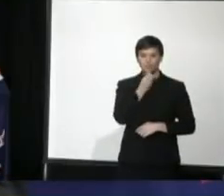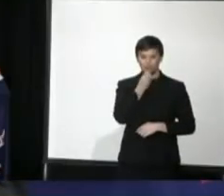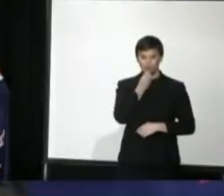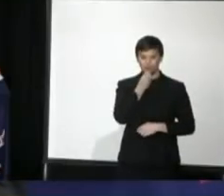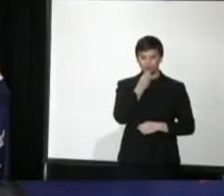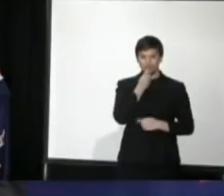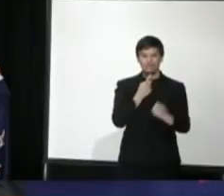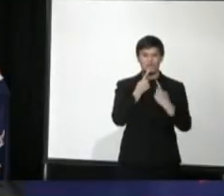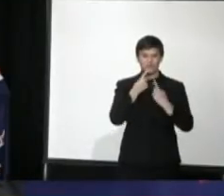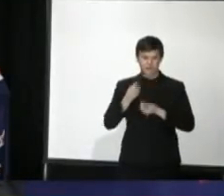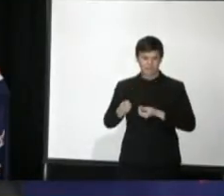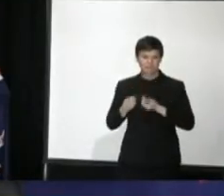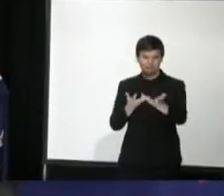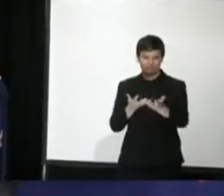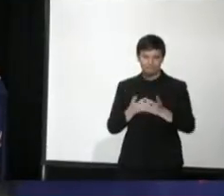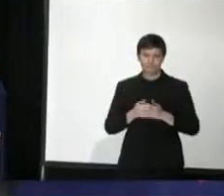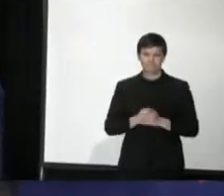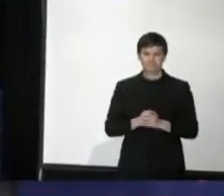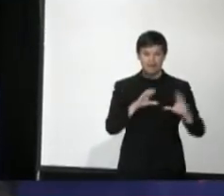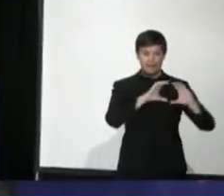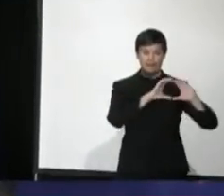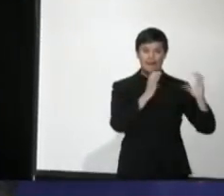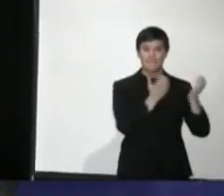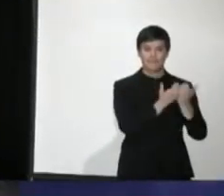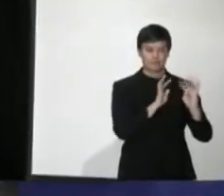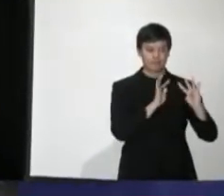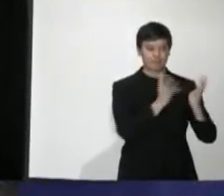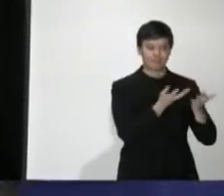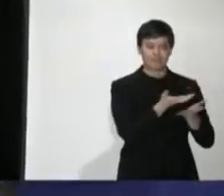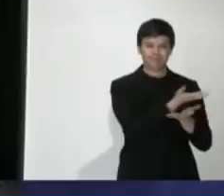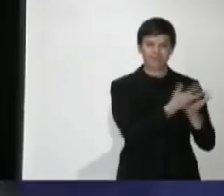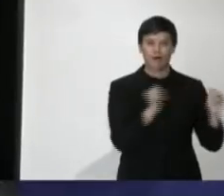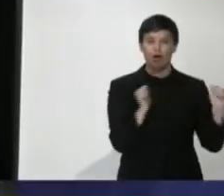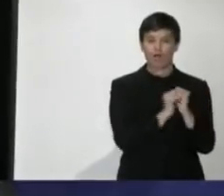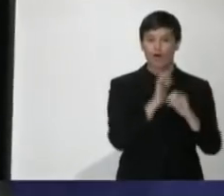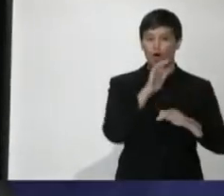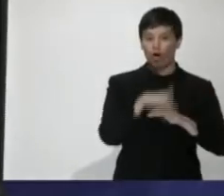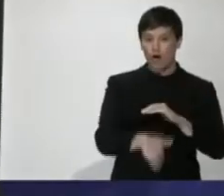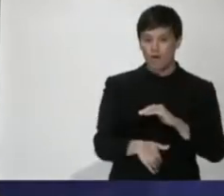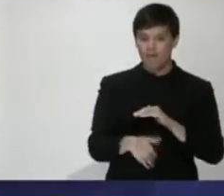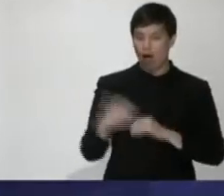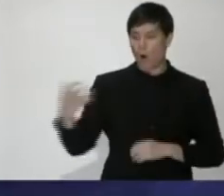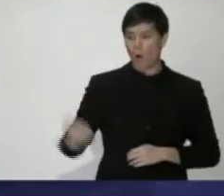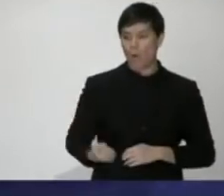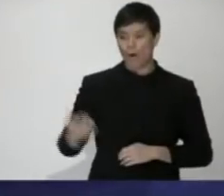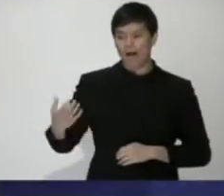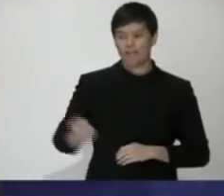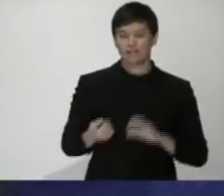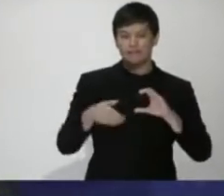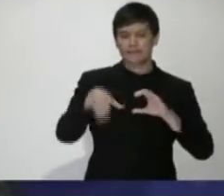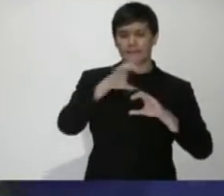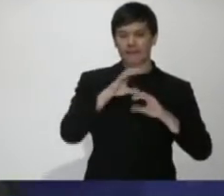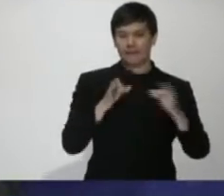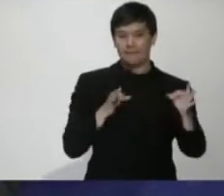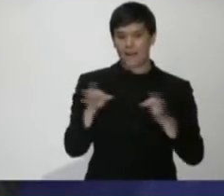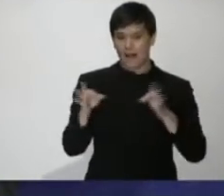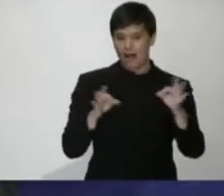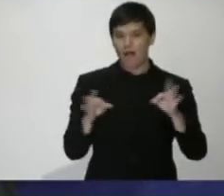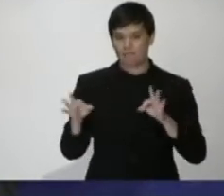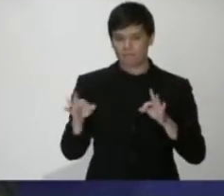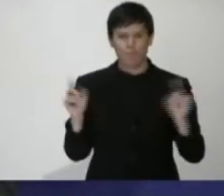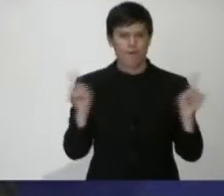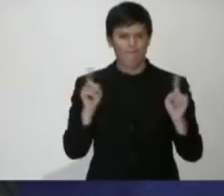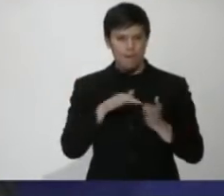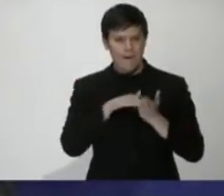Cabinet today agreed to the details around a new national wage subsidy scheme to assist workers and businesses as the country